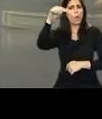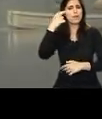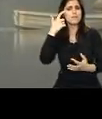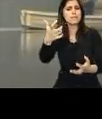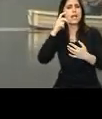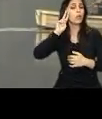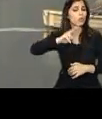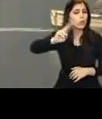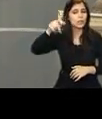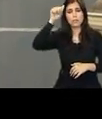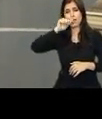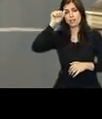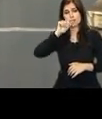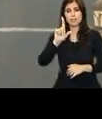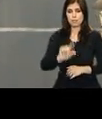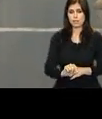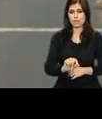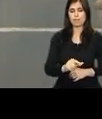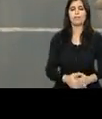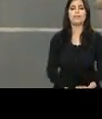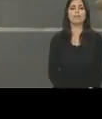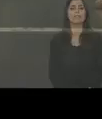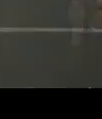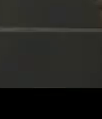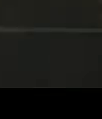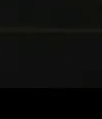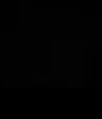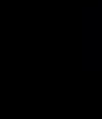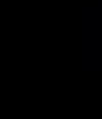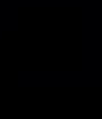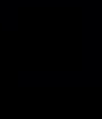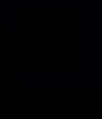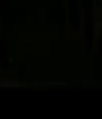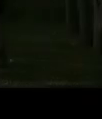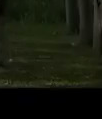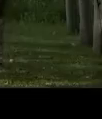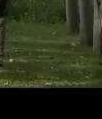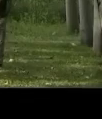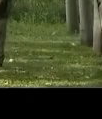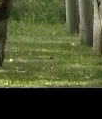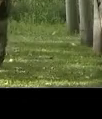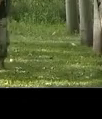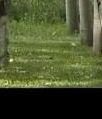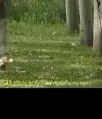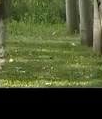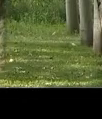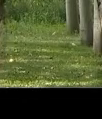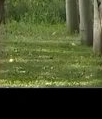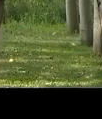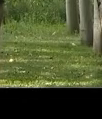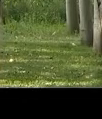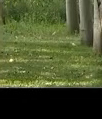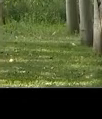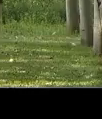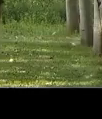have grown in variety and worth, giving tourism and leisure a multiple array of things to experience which make this